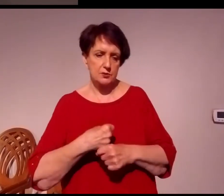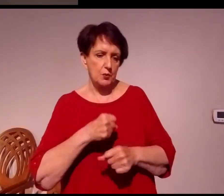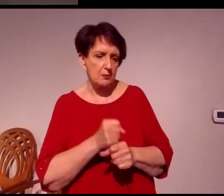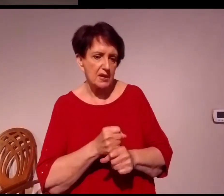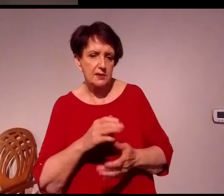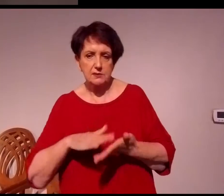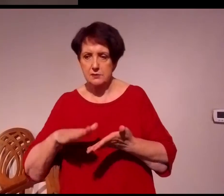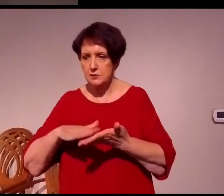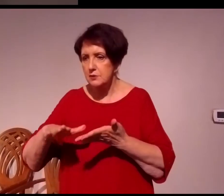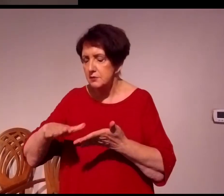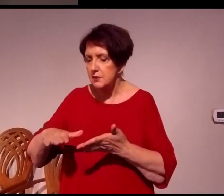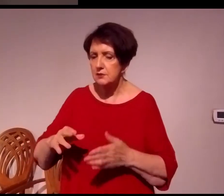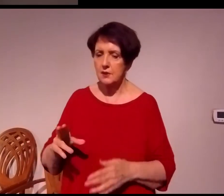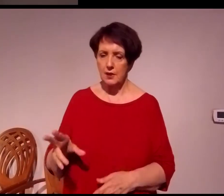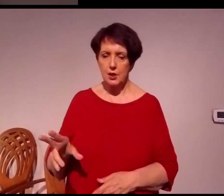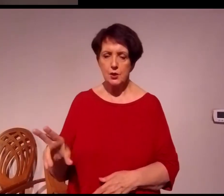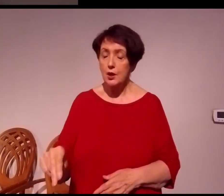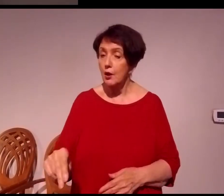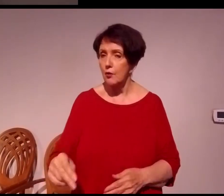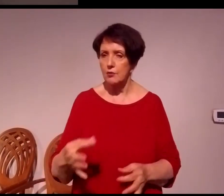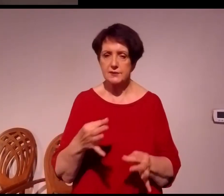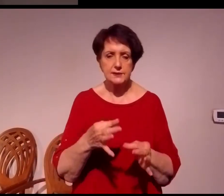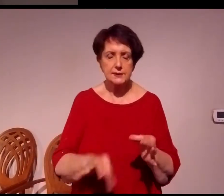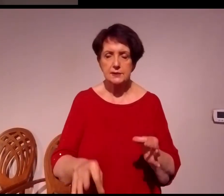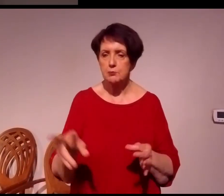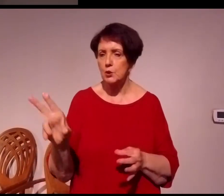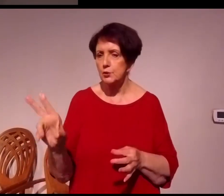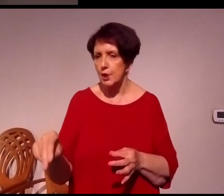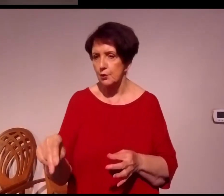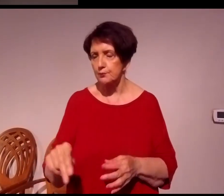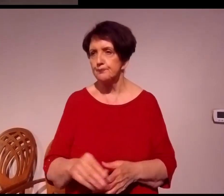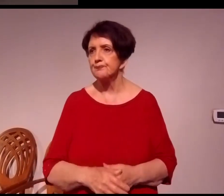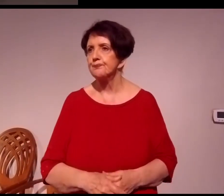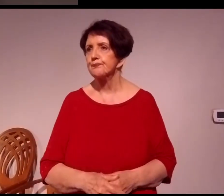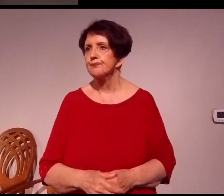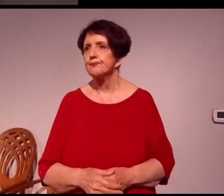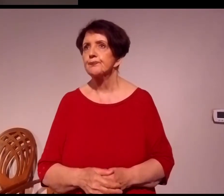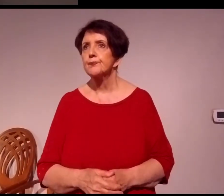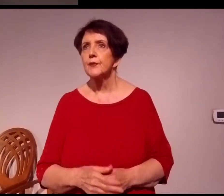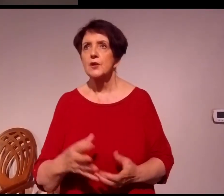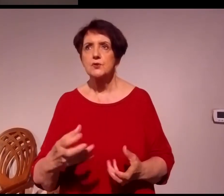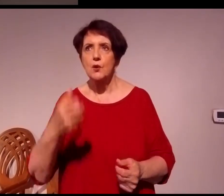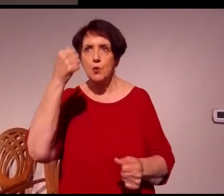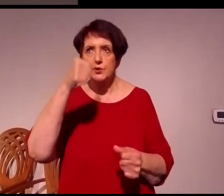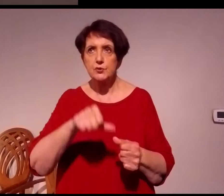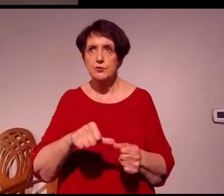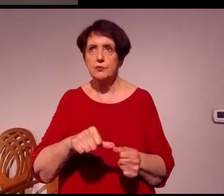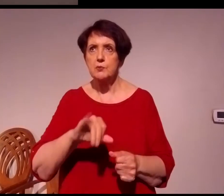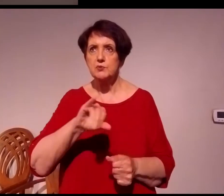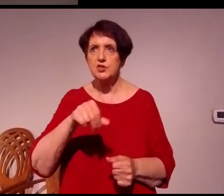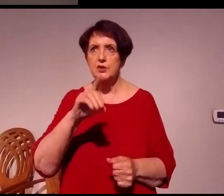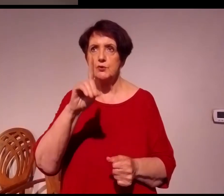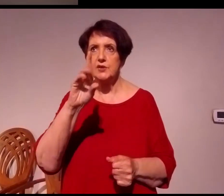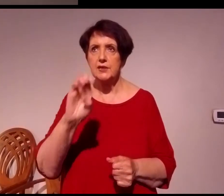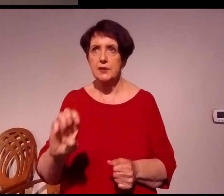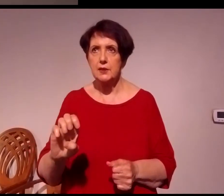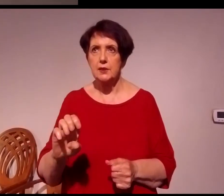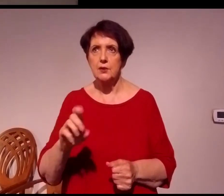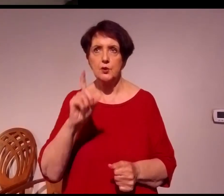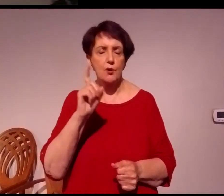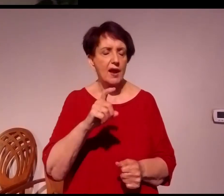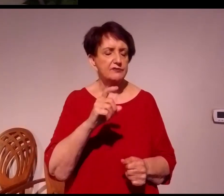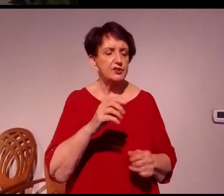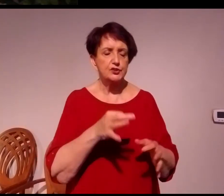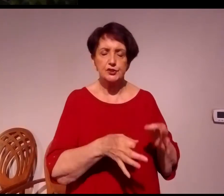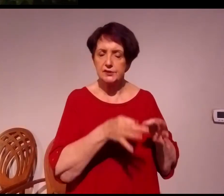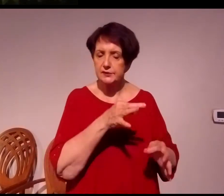of that stuff. No, it's just a simple no. So I want you to remember Jude. You do not have to